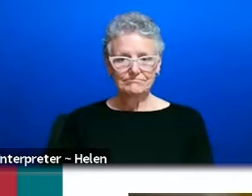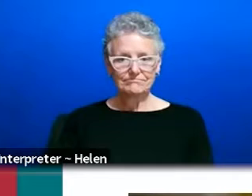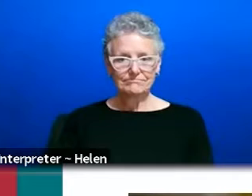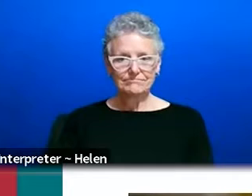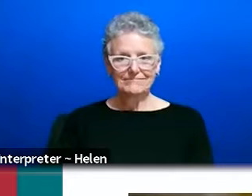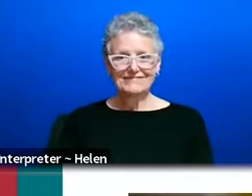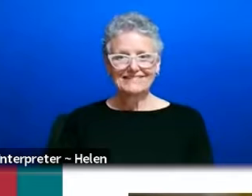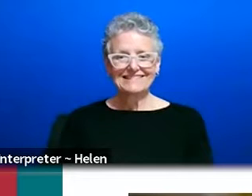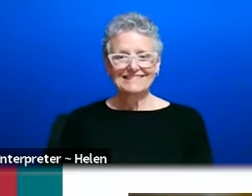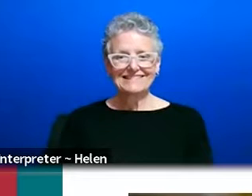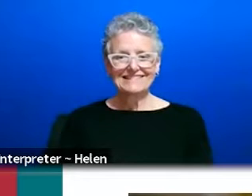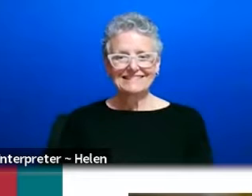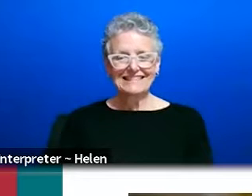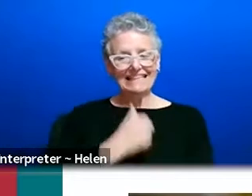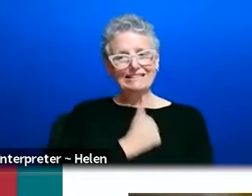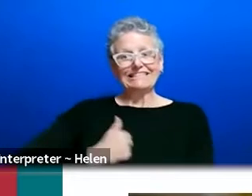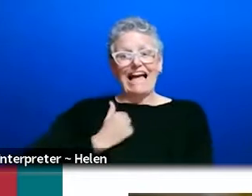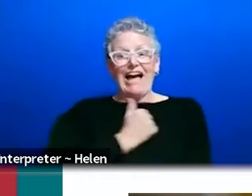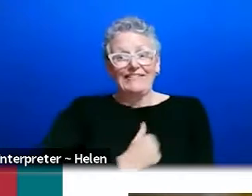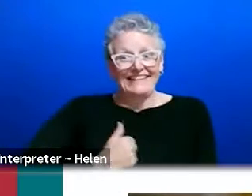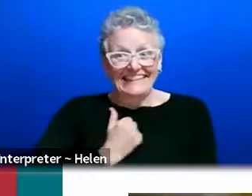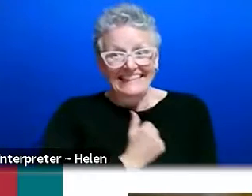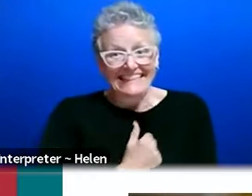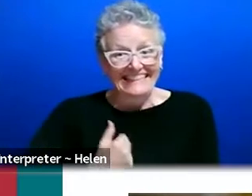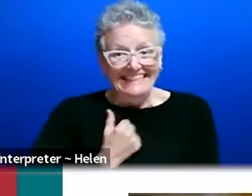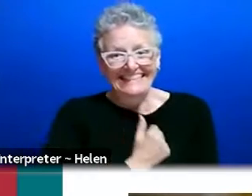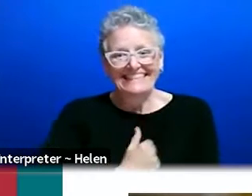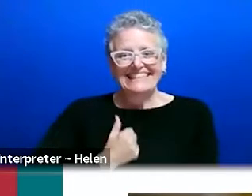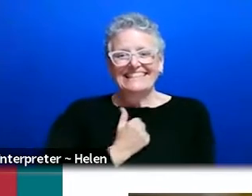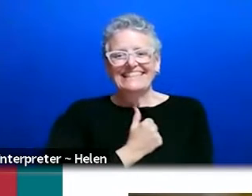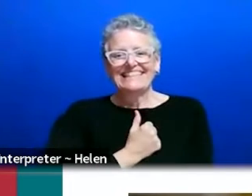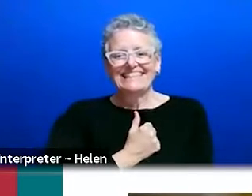You're muted. Sorry about that.